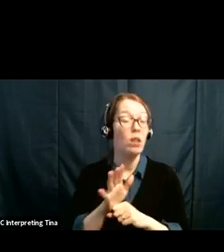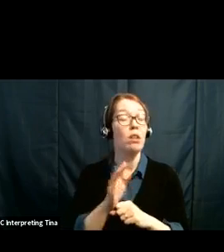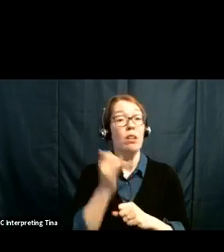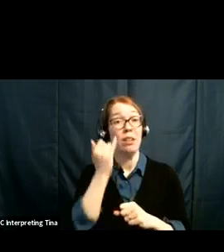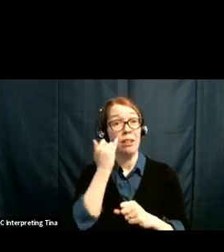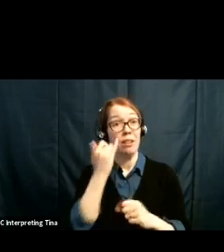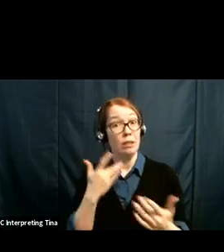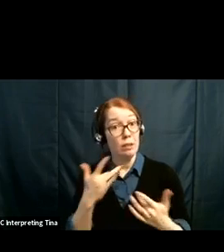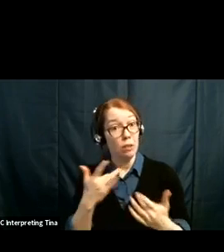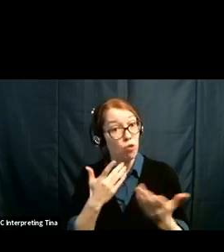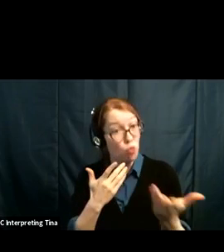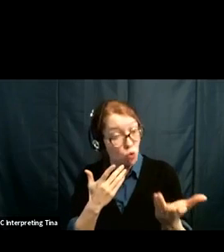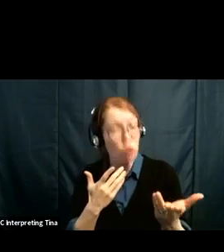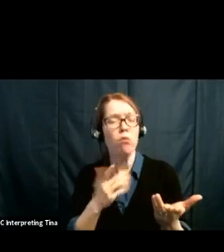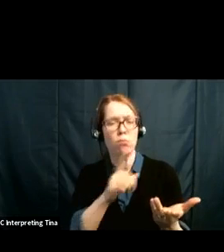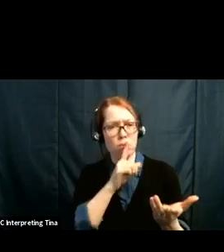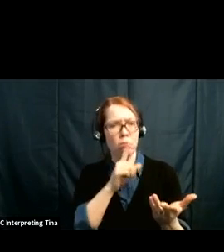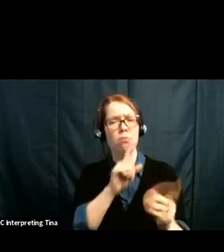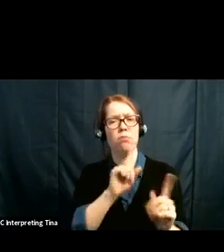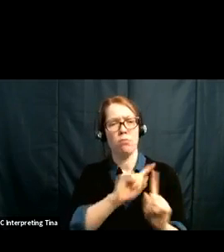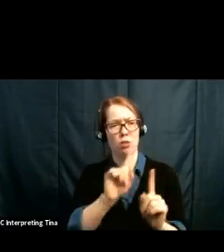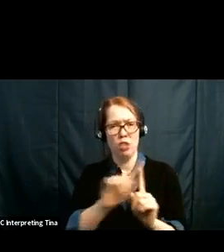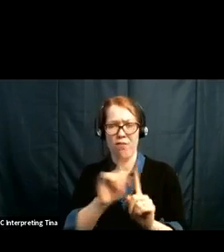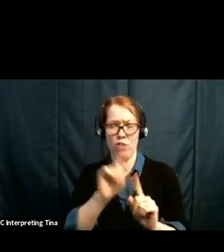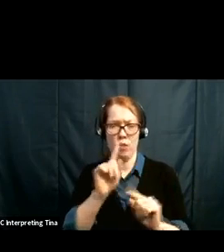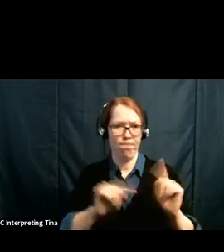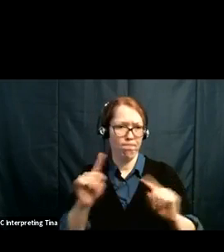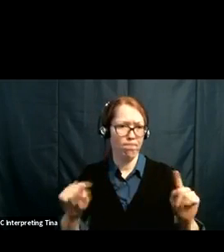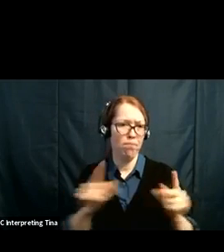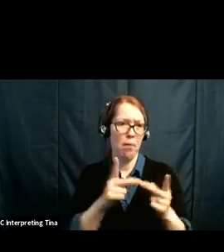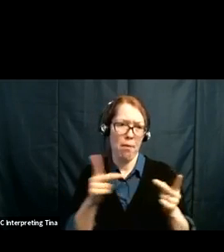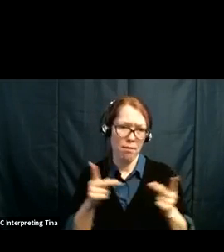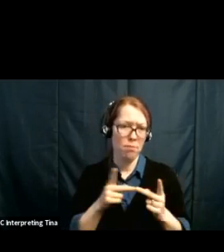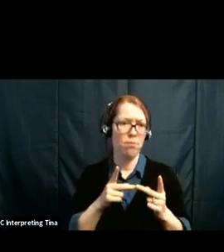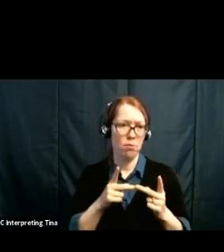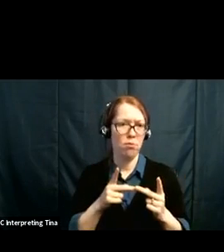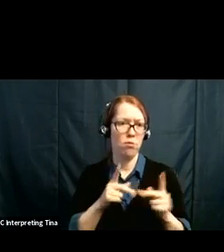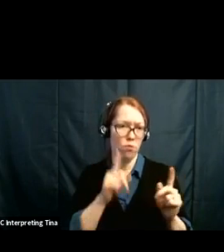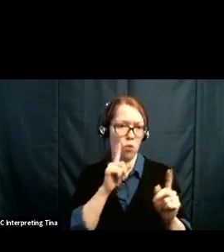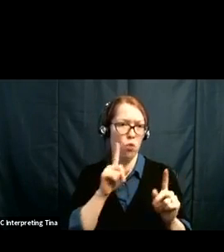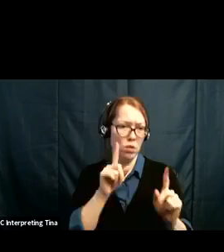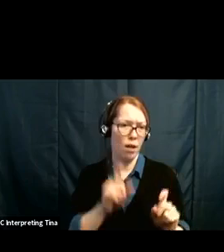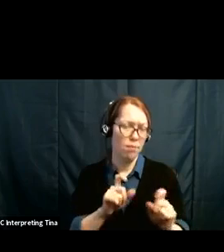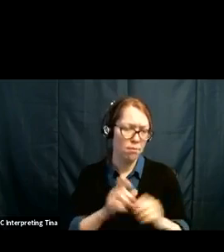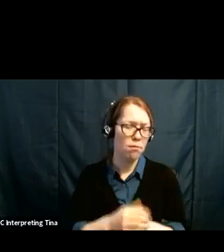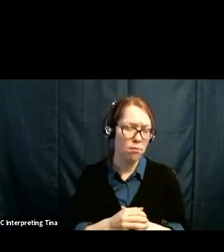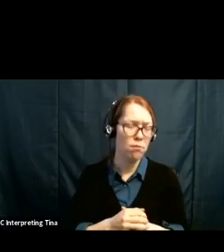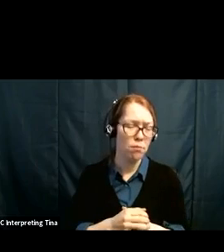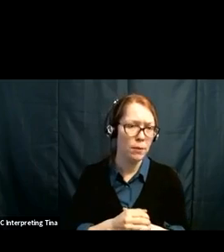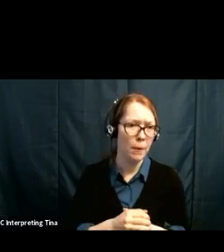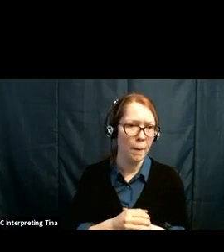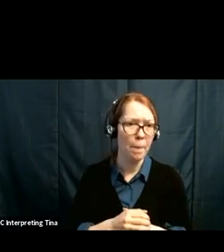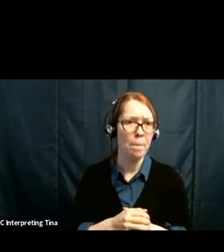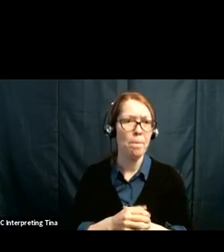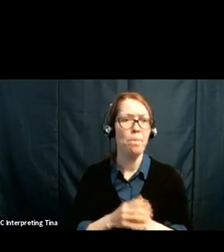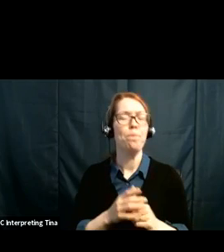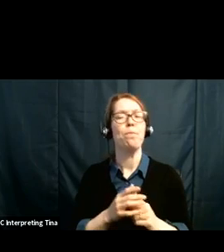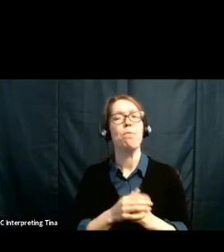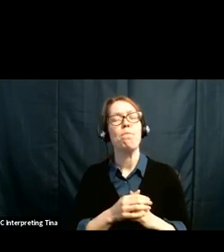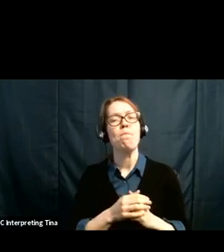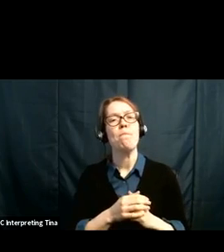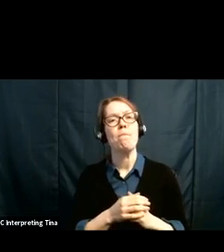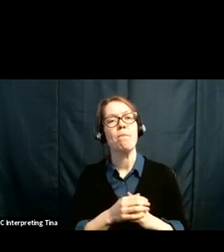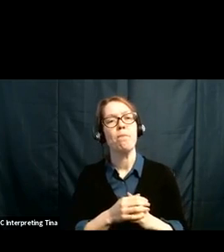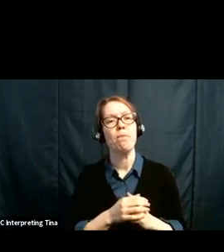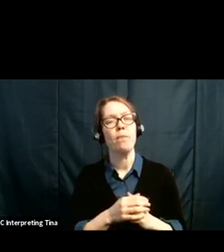you certainly can go to various sites and be tested. So we've